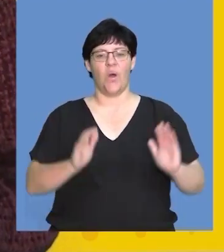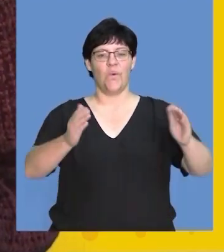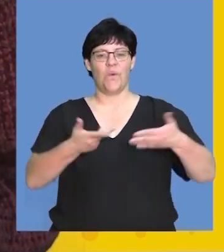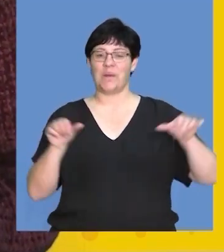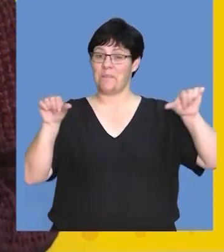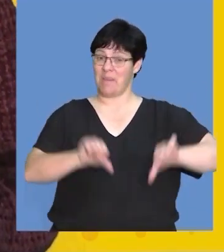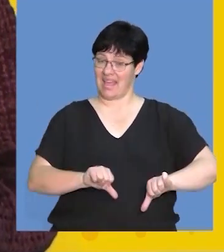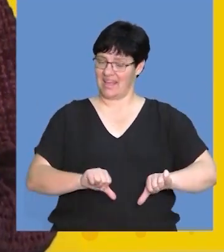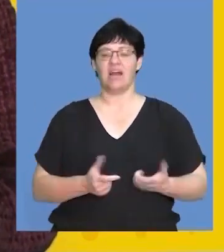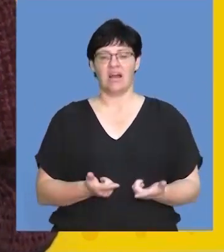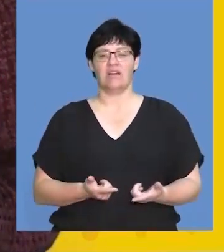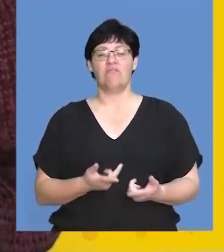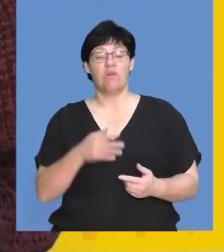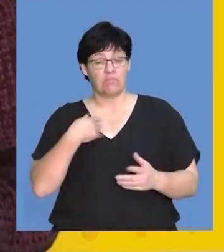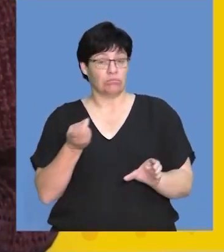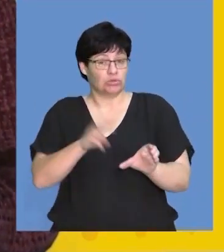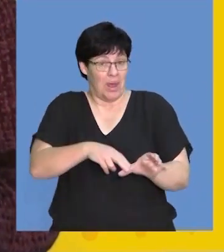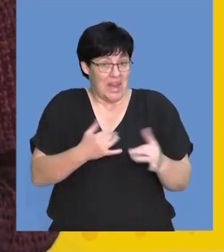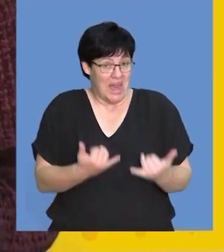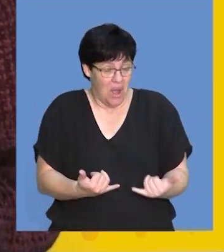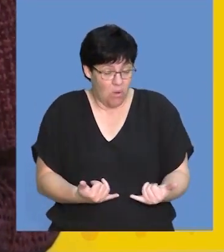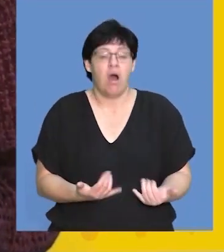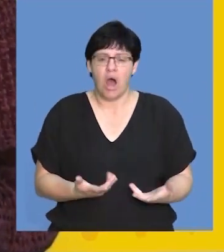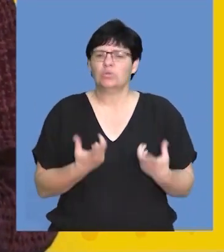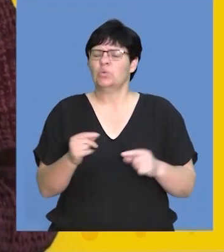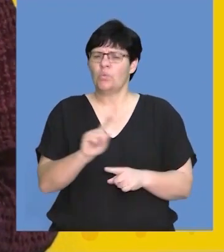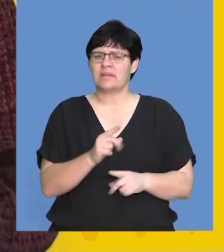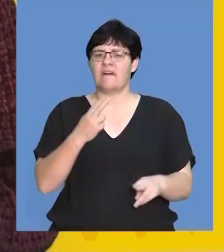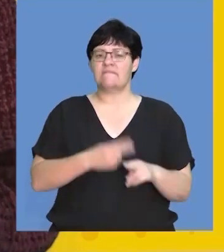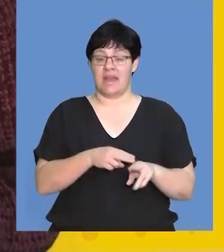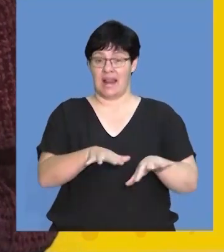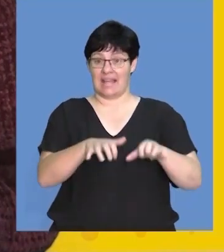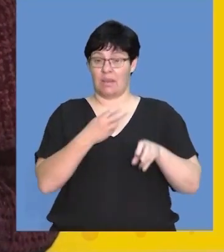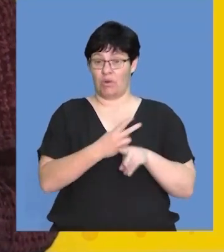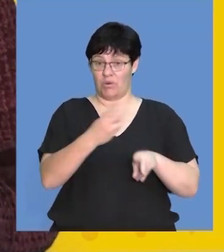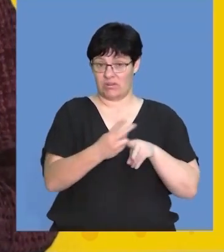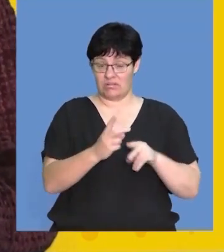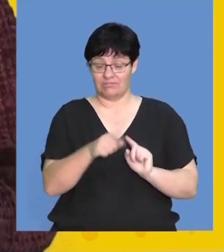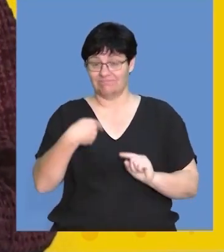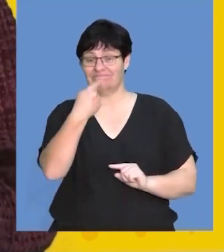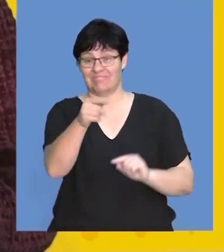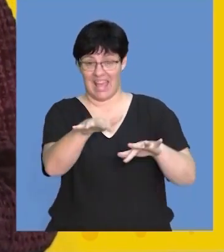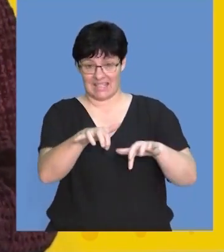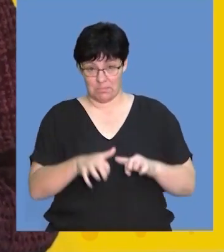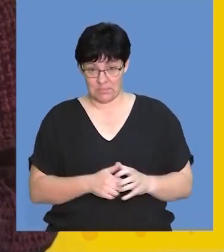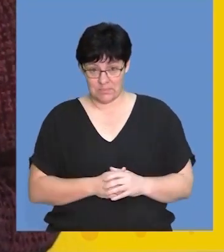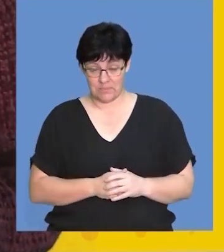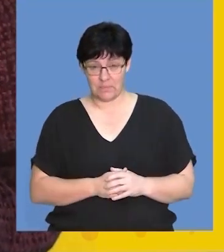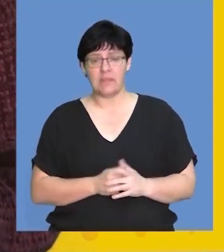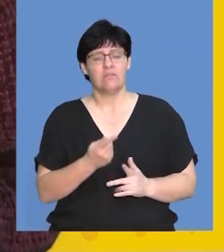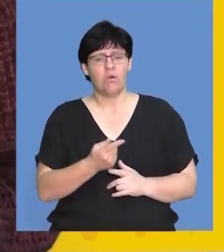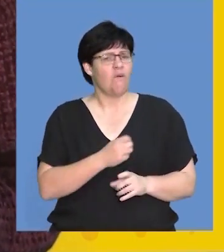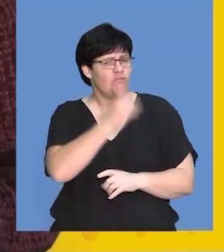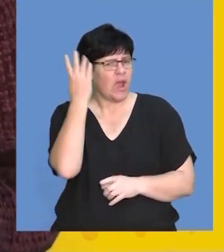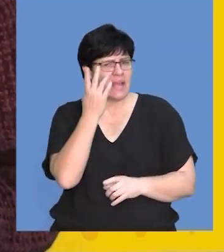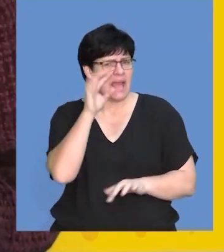Welcome back from the break, Matrix. If you've just joined us, we are doing your final exam prep to help with the upcoming exams. Don't forget to take